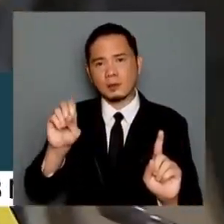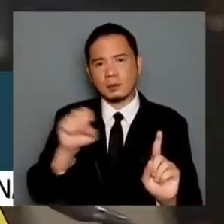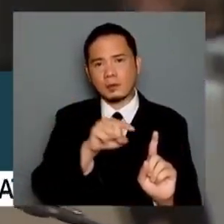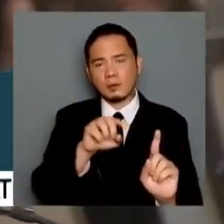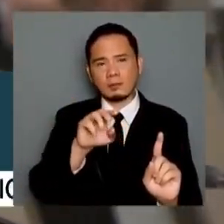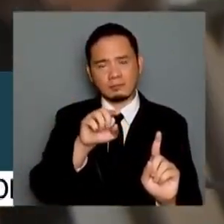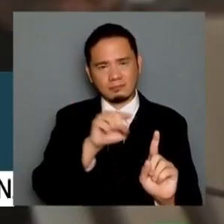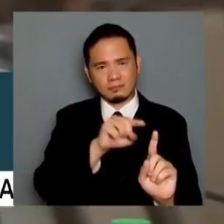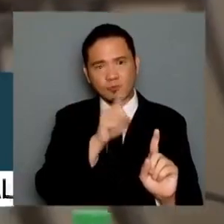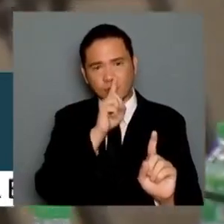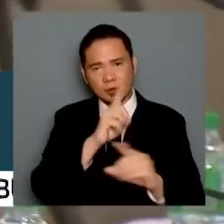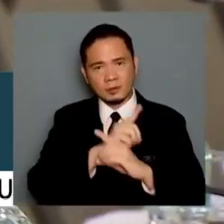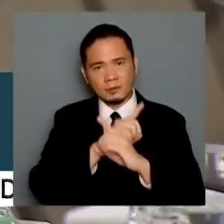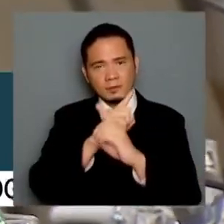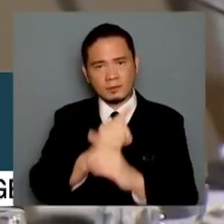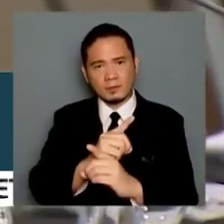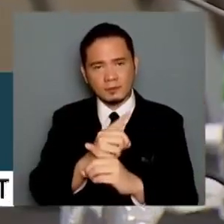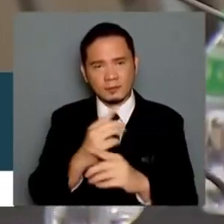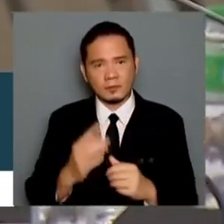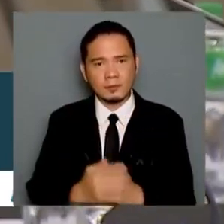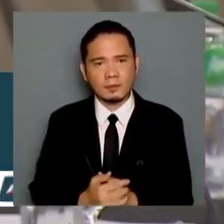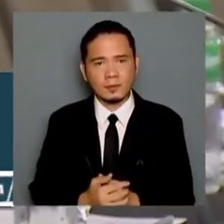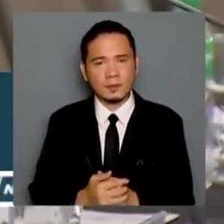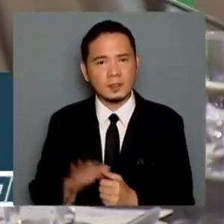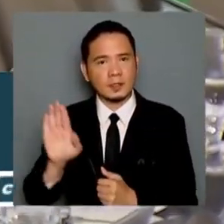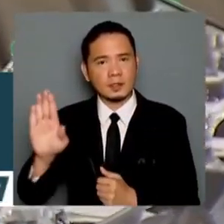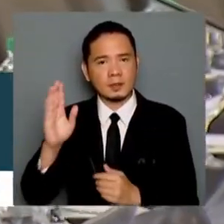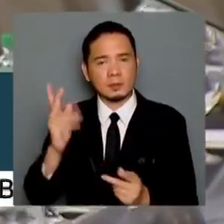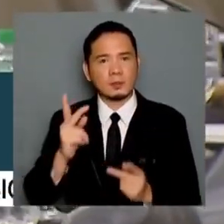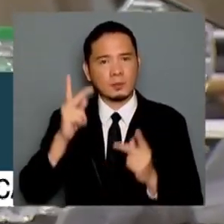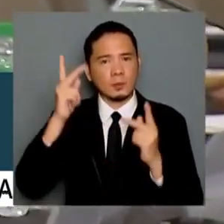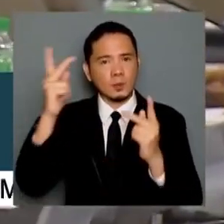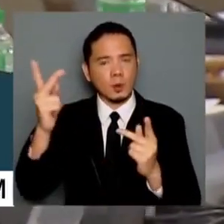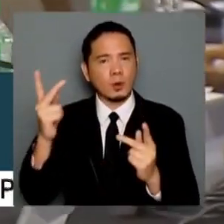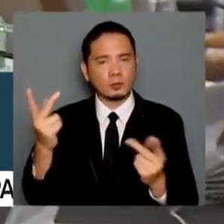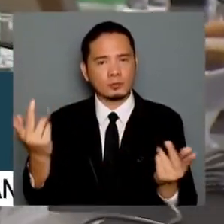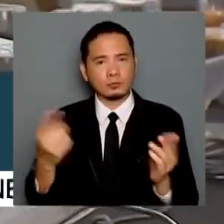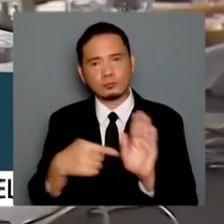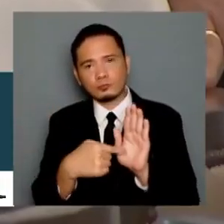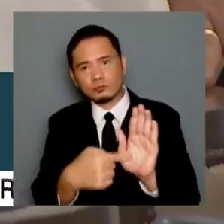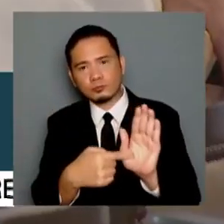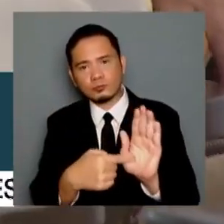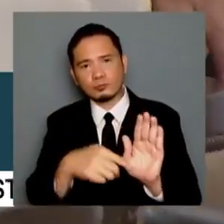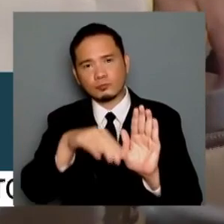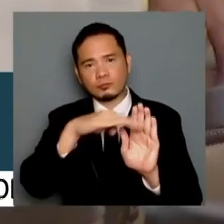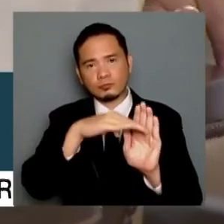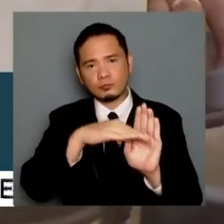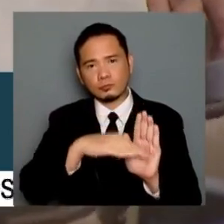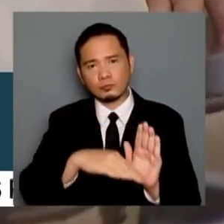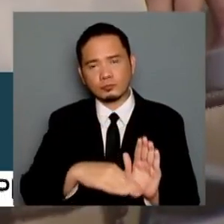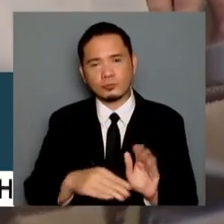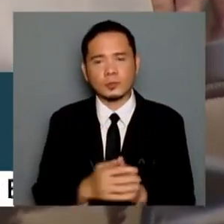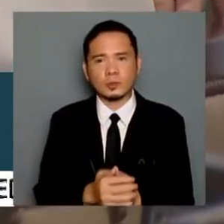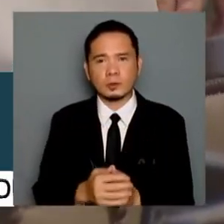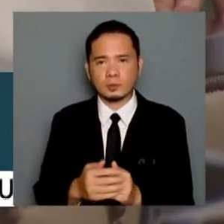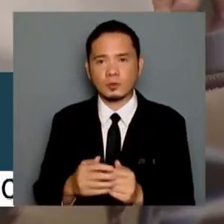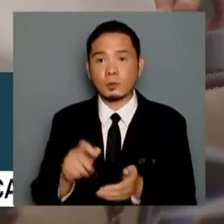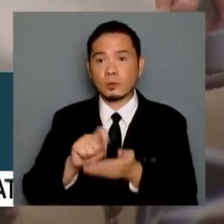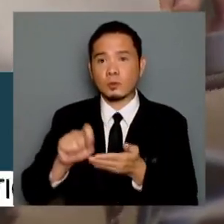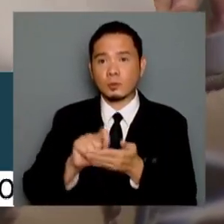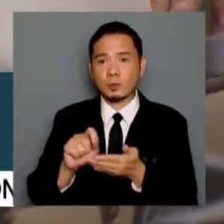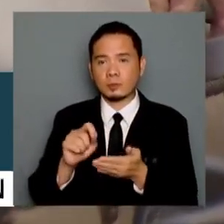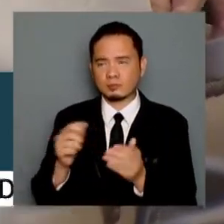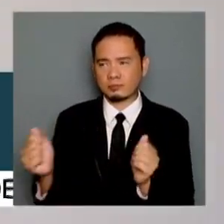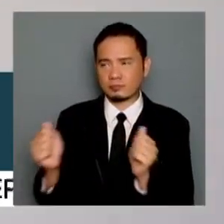defense of his proposal, which he proposed alongside his uncle, Speaker Martin Romualdez, which is, of course, the creation